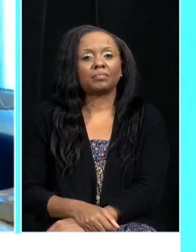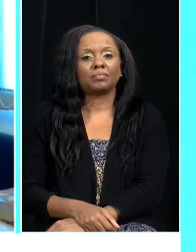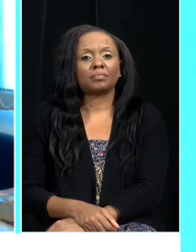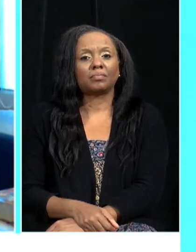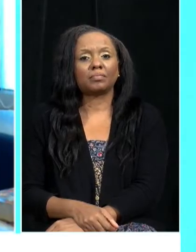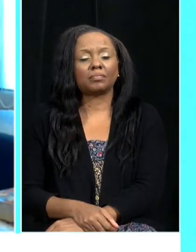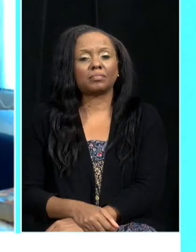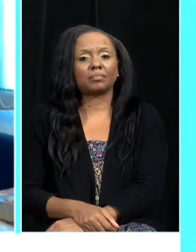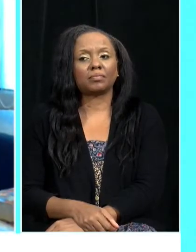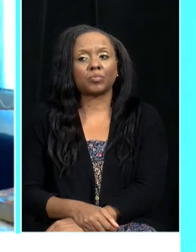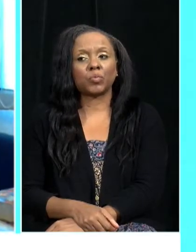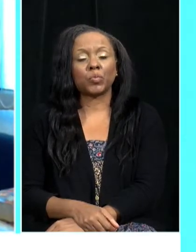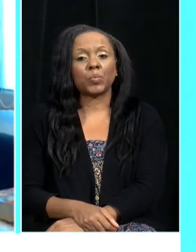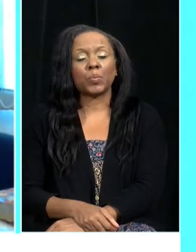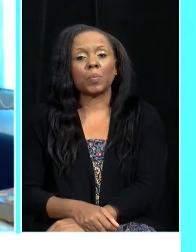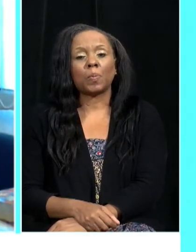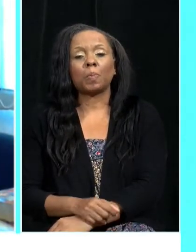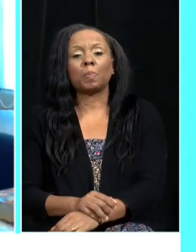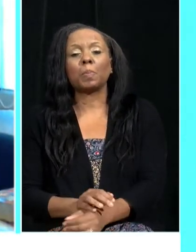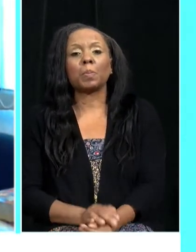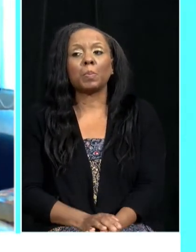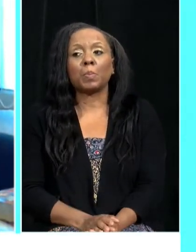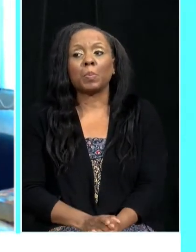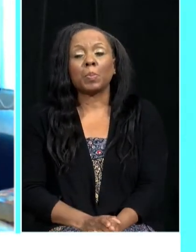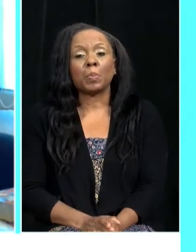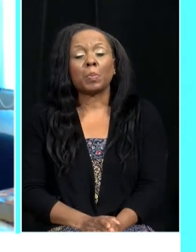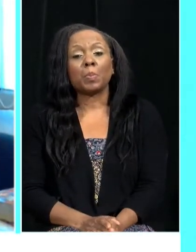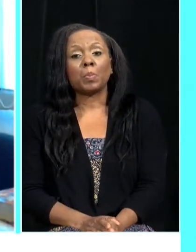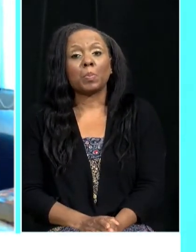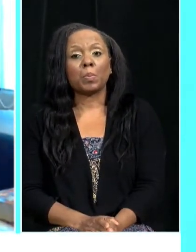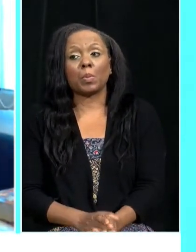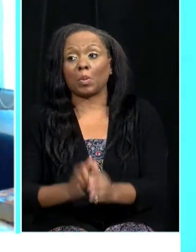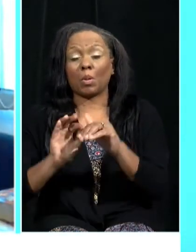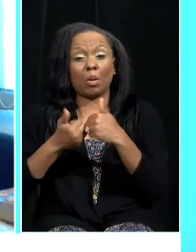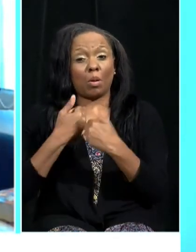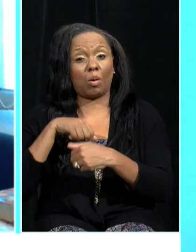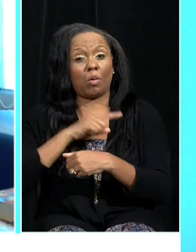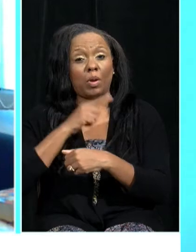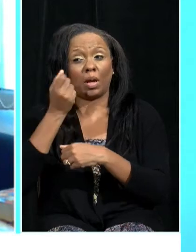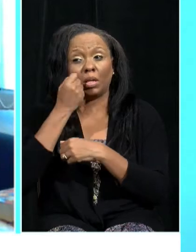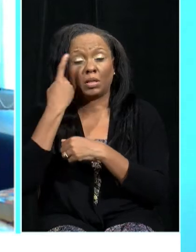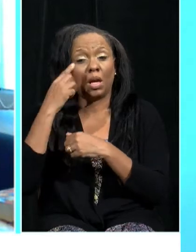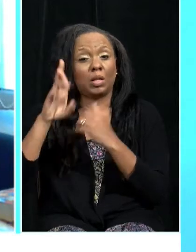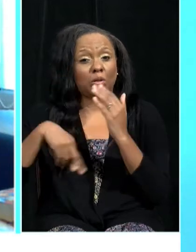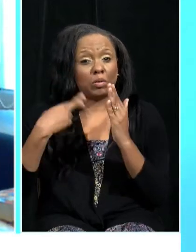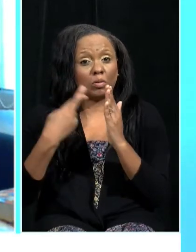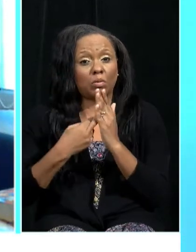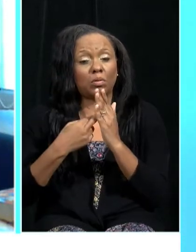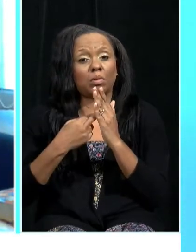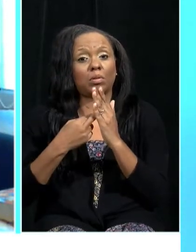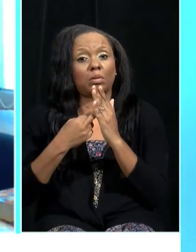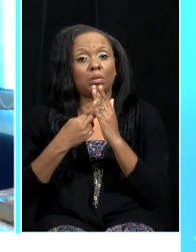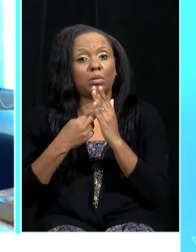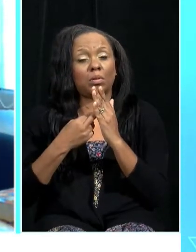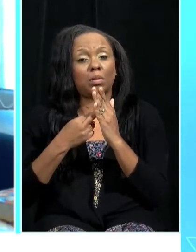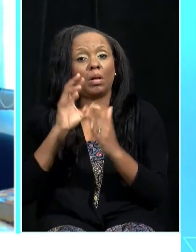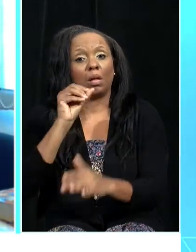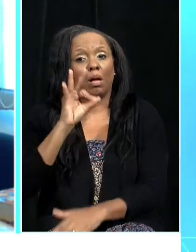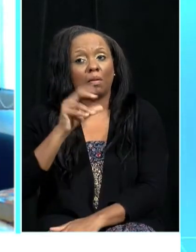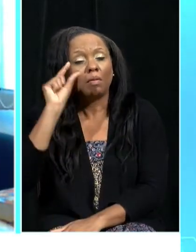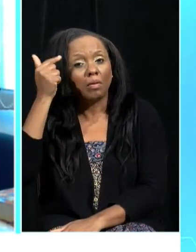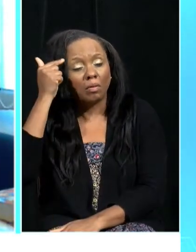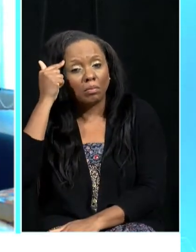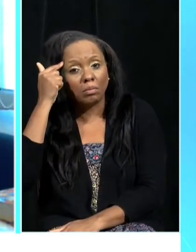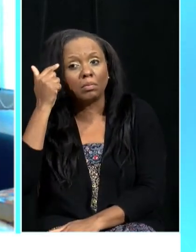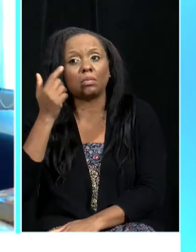a serious shift in how we understand the role that the state will play in facilitating welfare